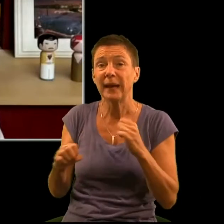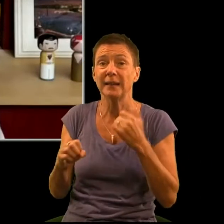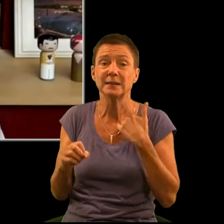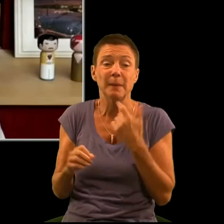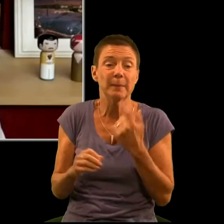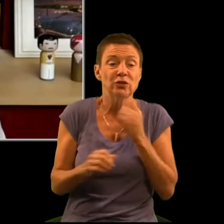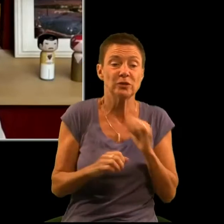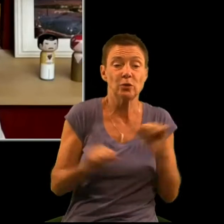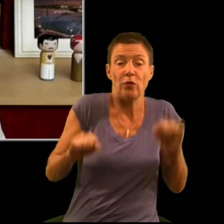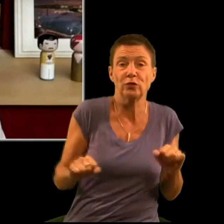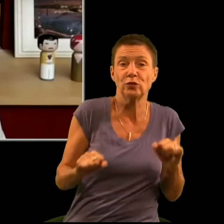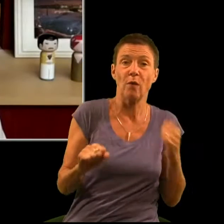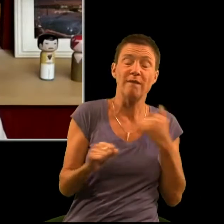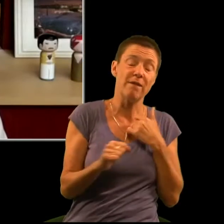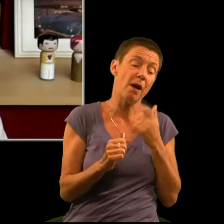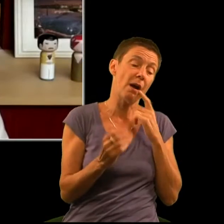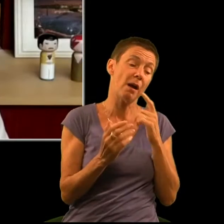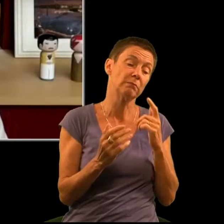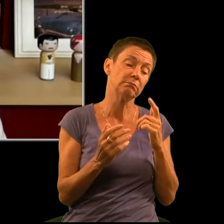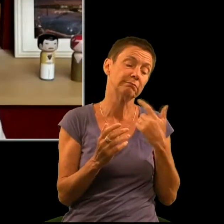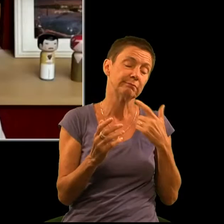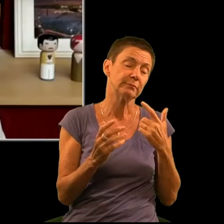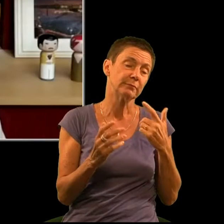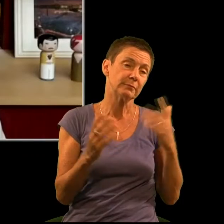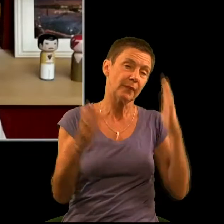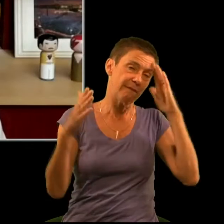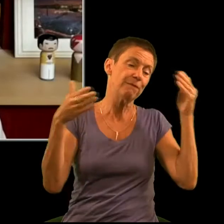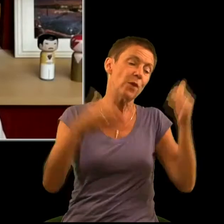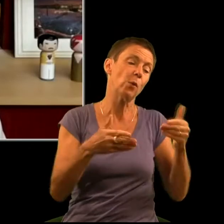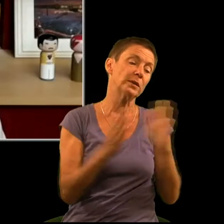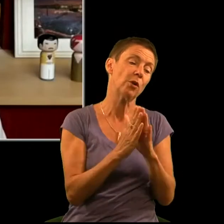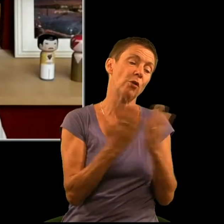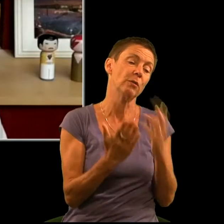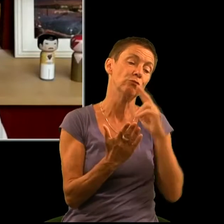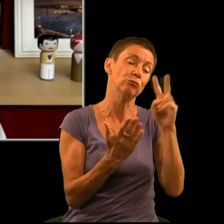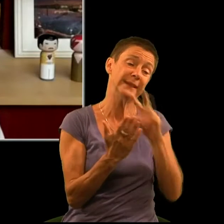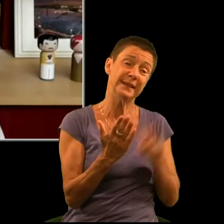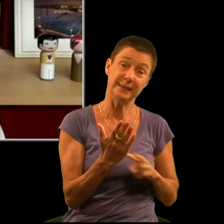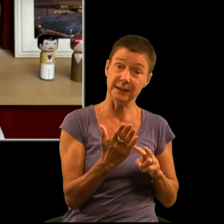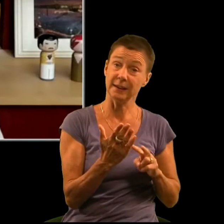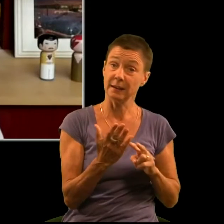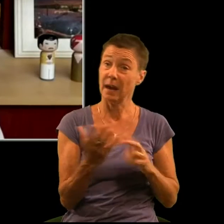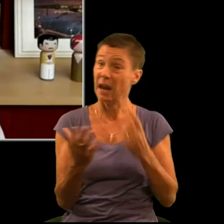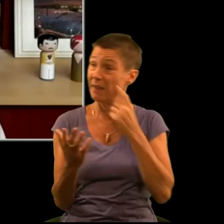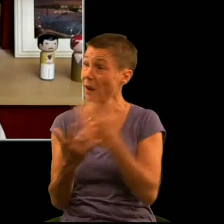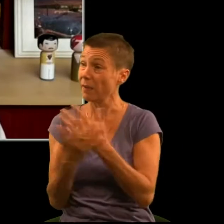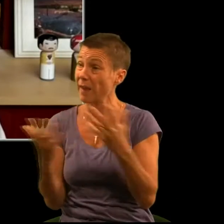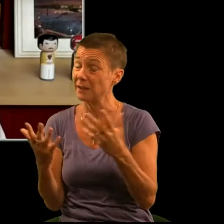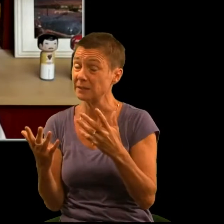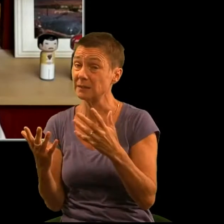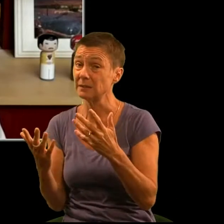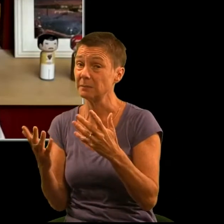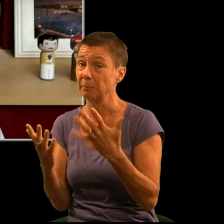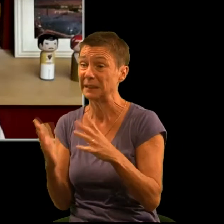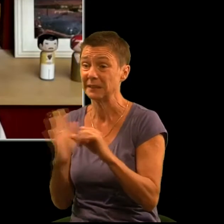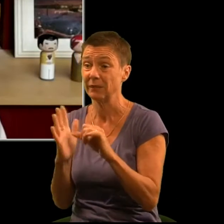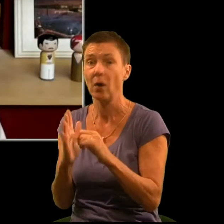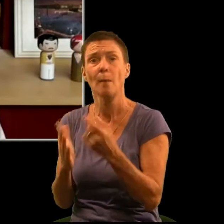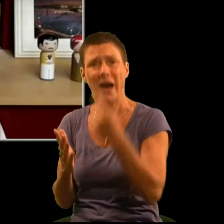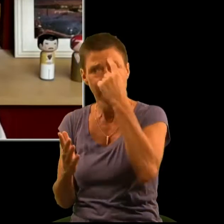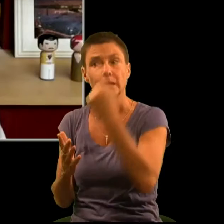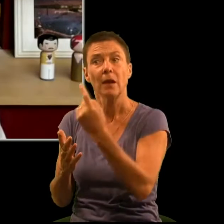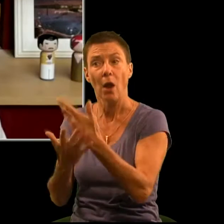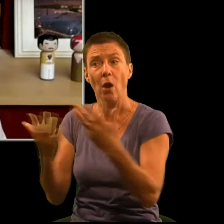of a sofa and put on your reading cap and read. And I do think a lot of kids rediscovered books when they got fed